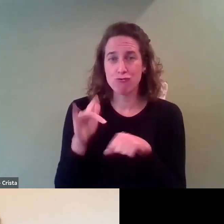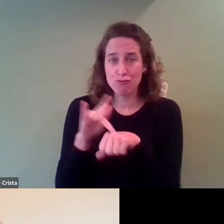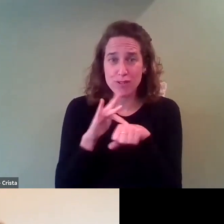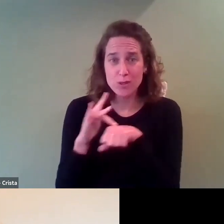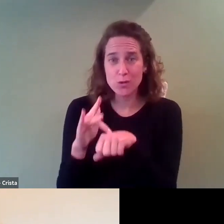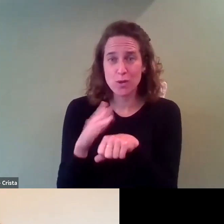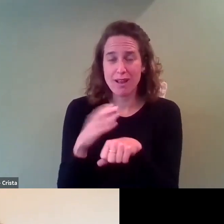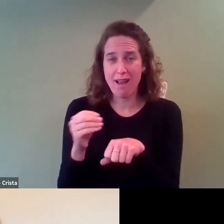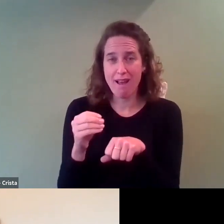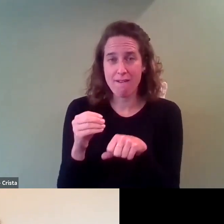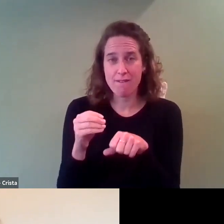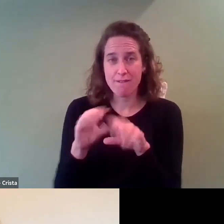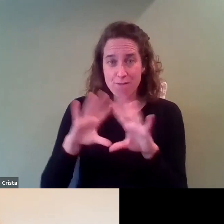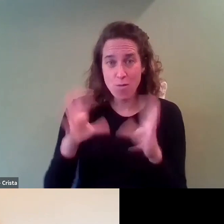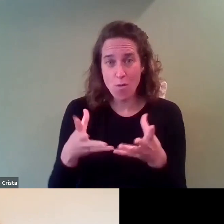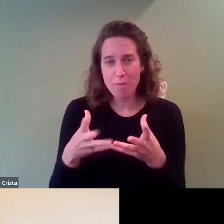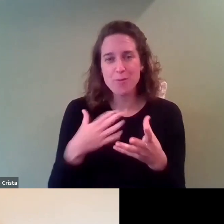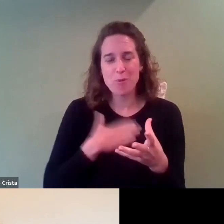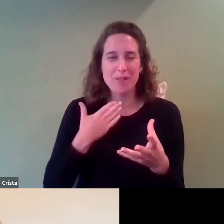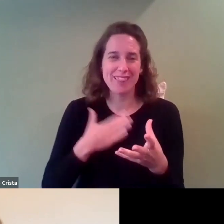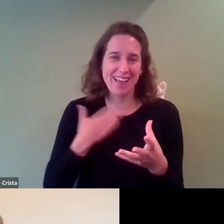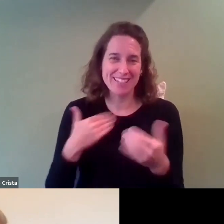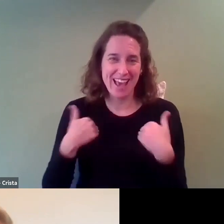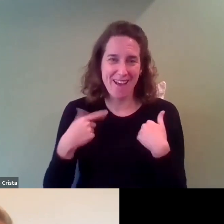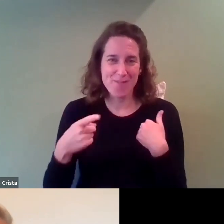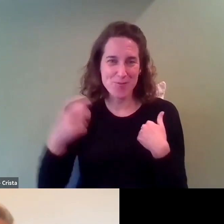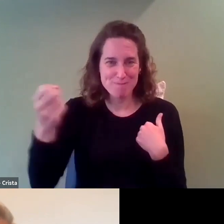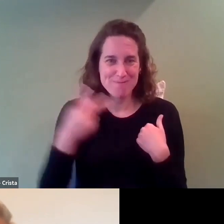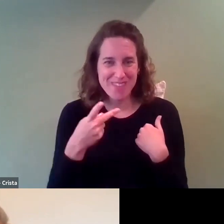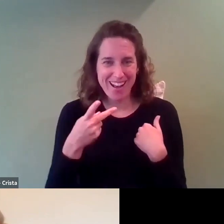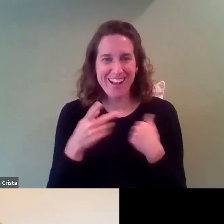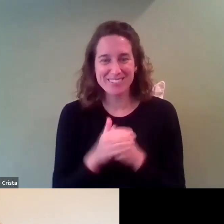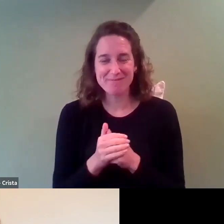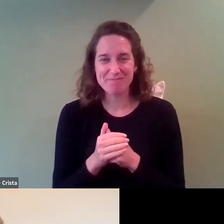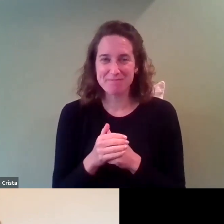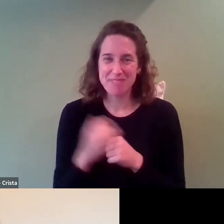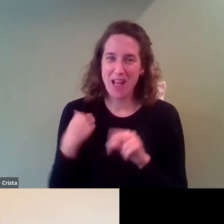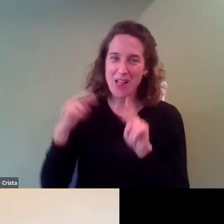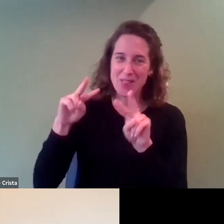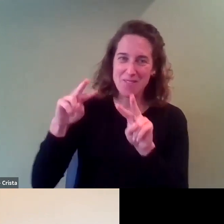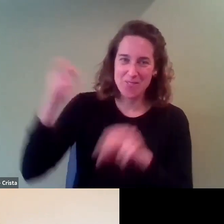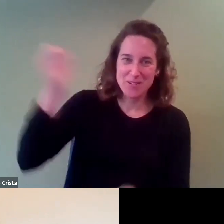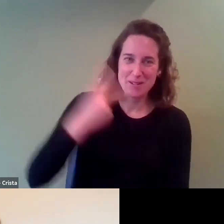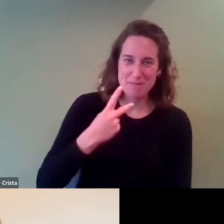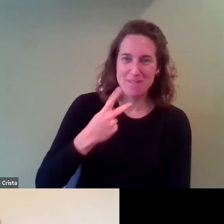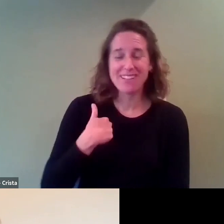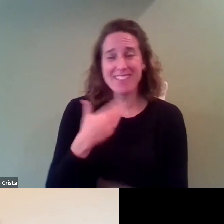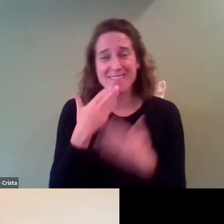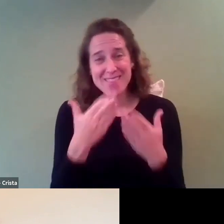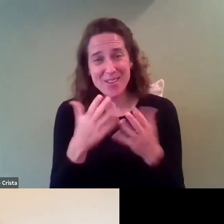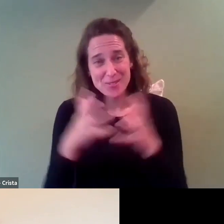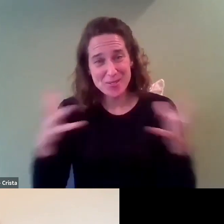resource and forum. So we'd love to have you back, of course. And I'd love to be back. Very great. Thank you so much.